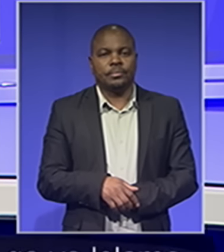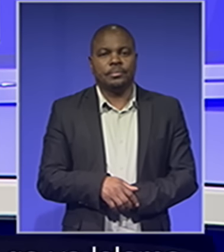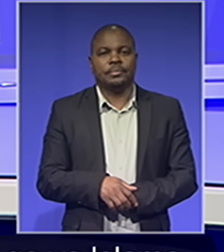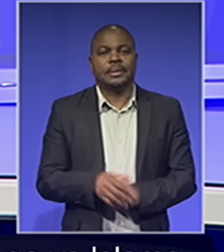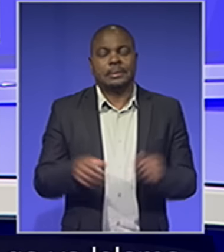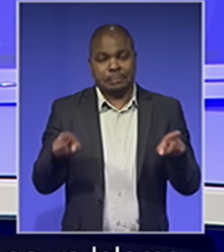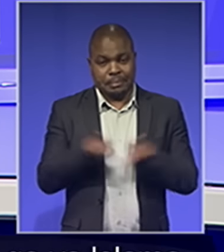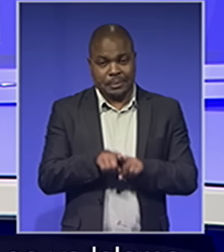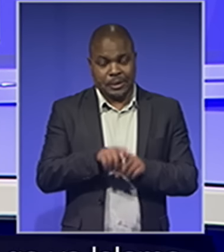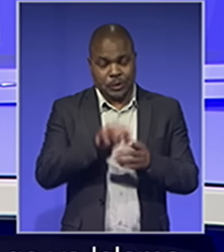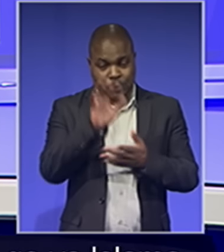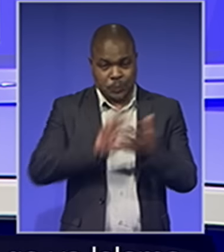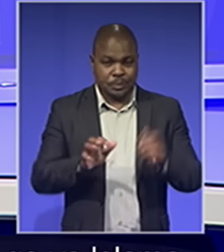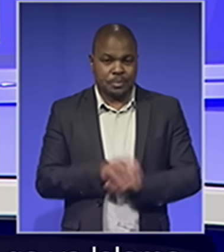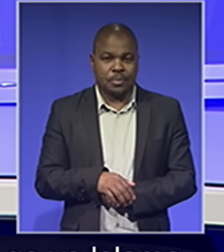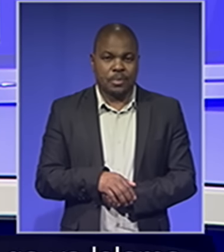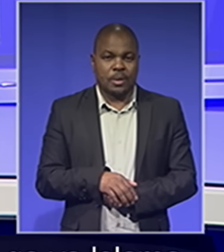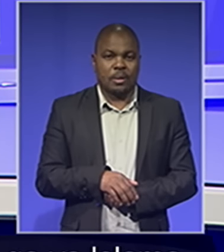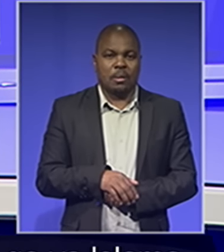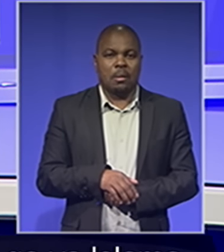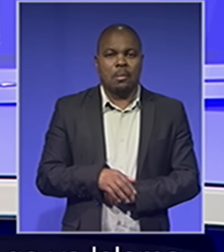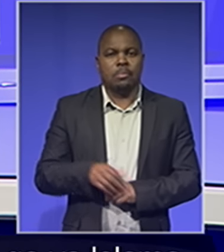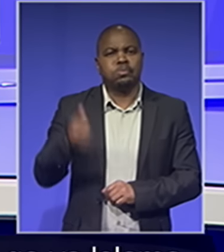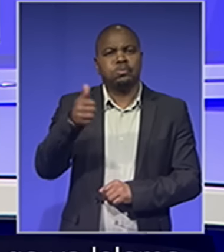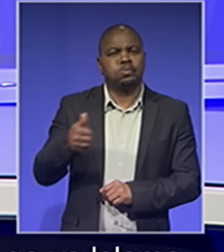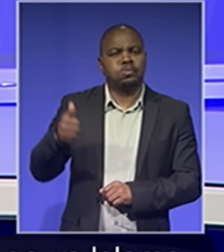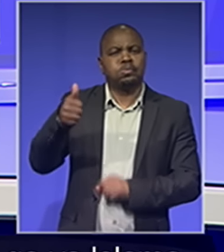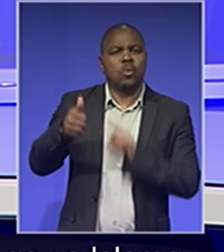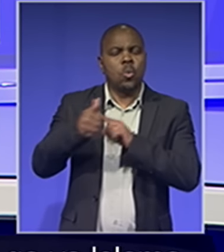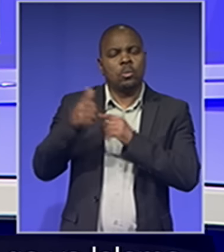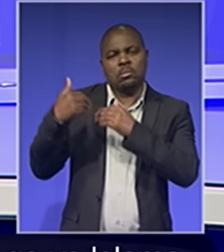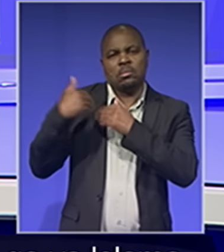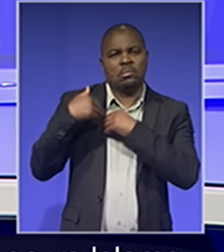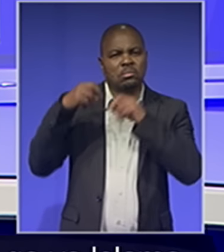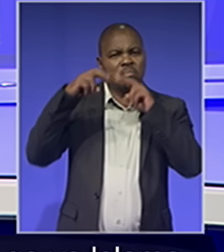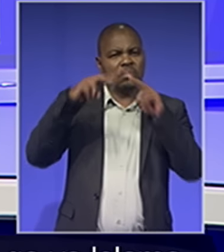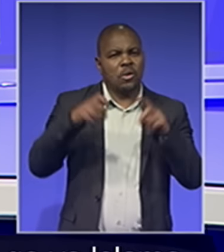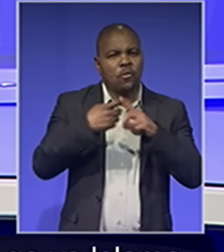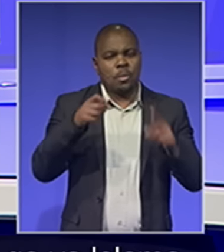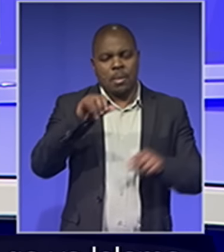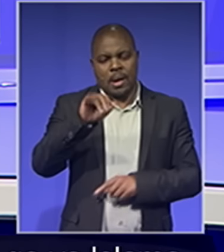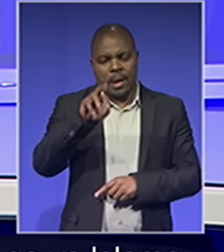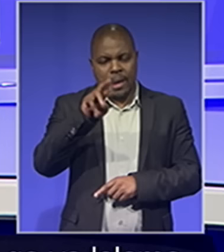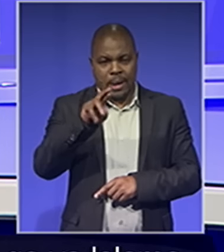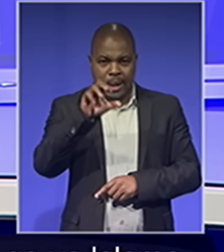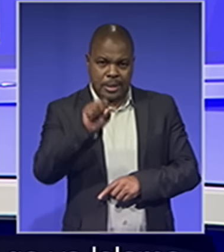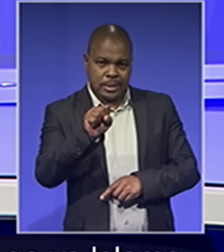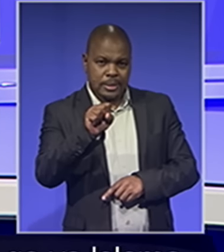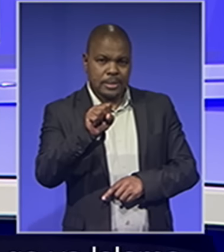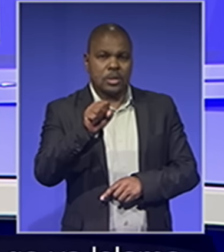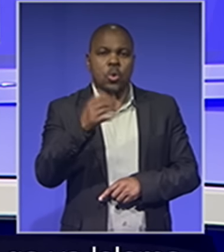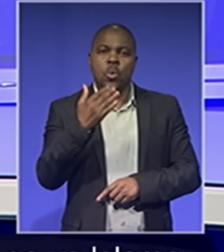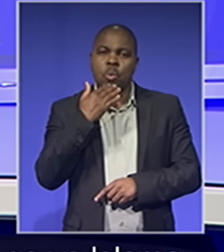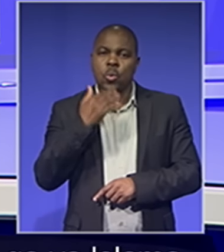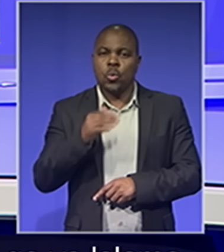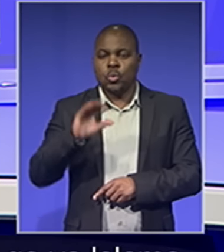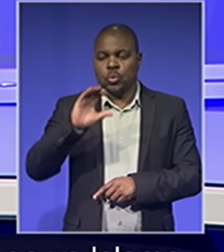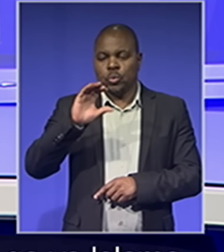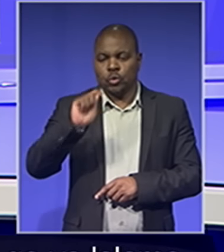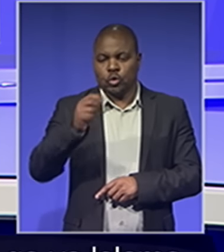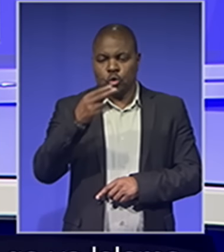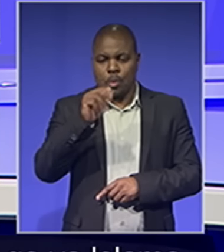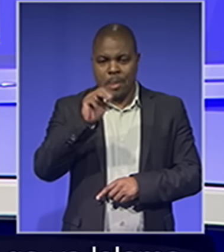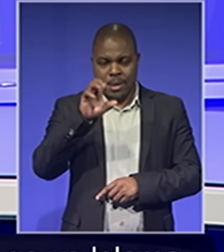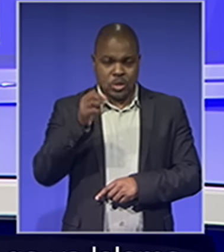Re sa le foo motlhankela khuduthamaga mogolo wa dipatlisiso tsa IRS Forensic Chad Thomas a